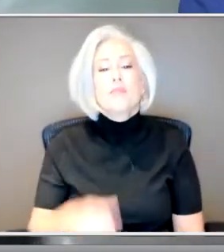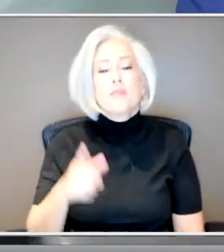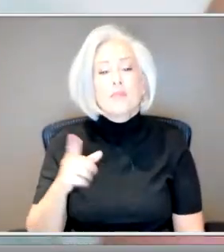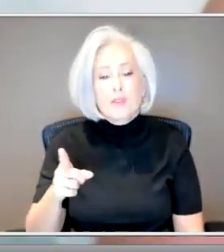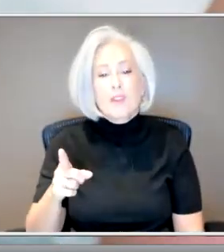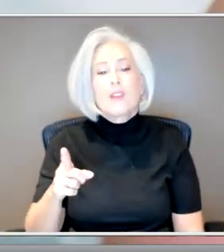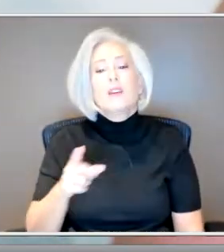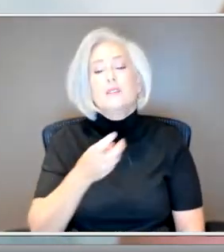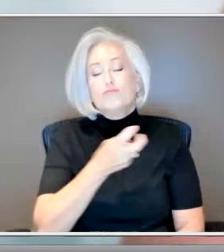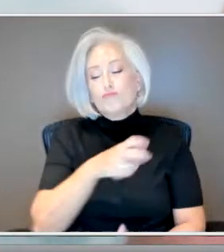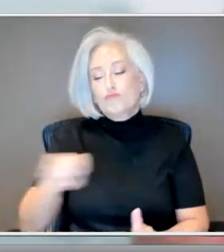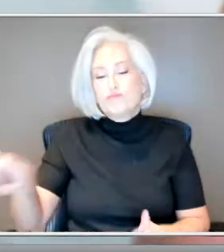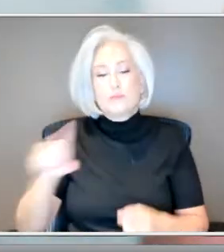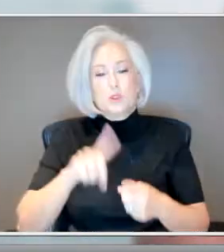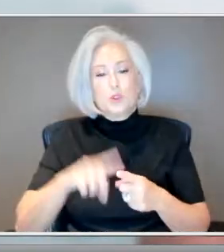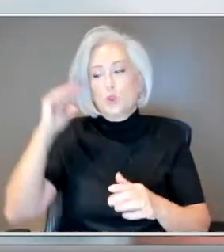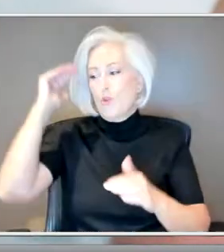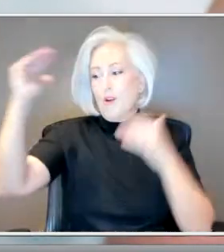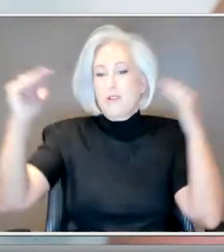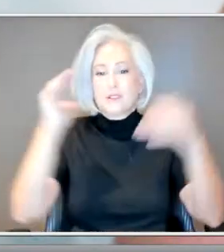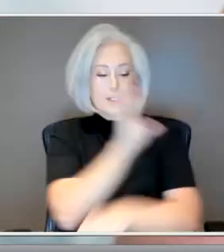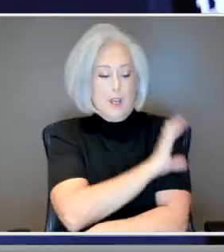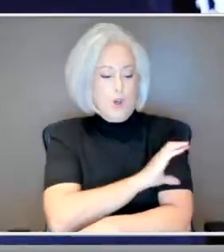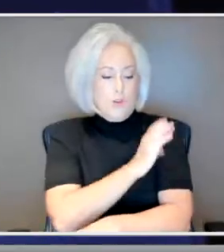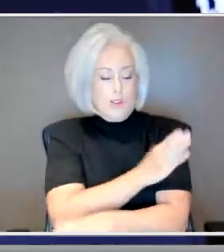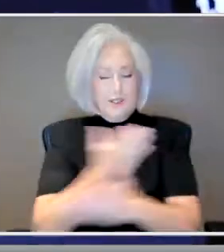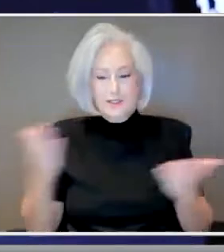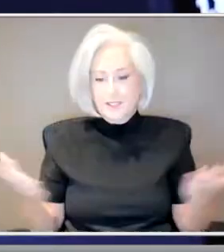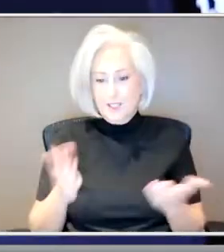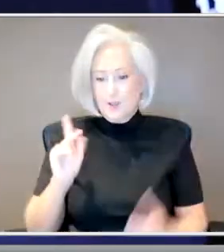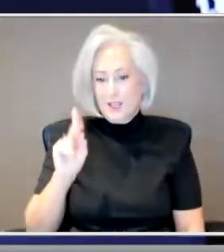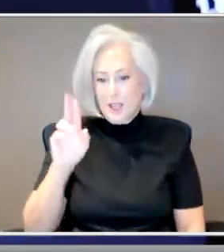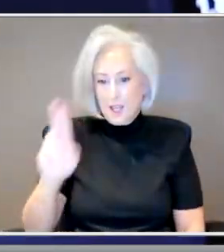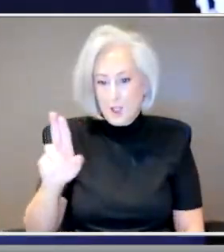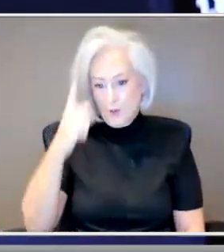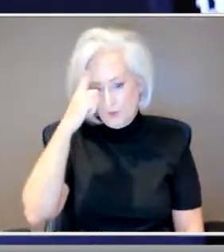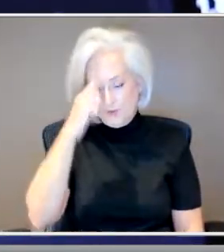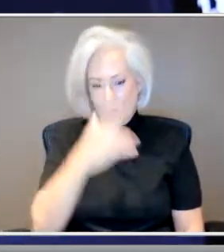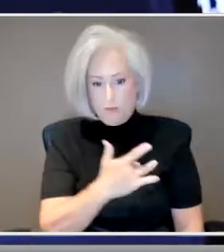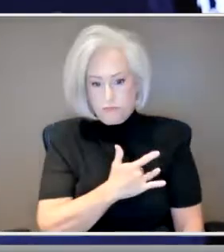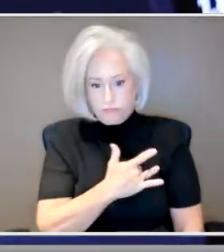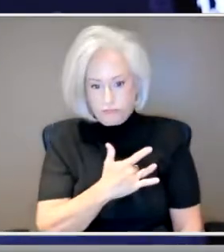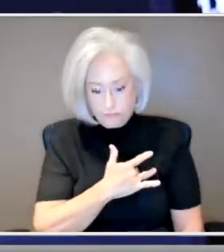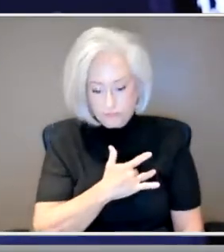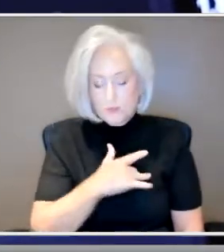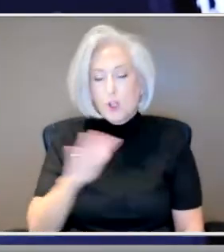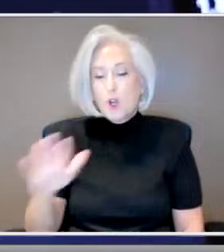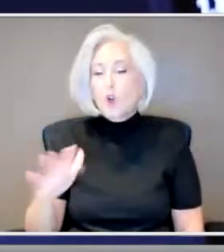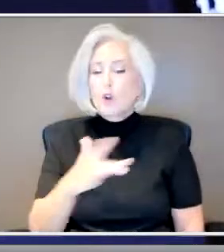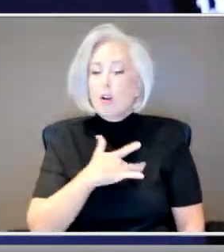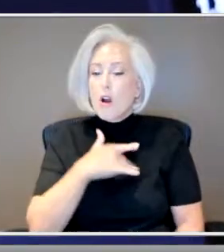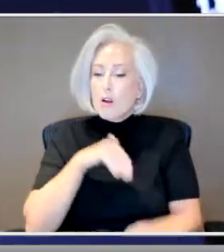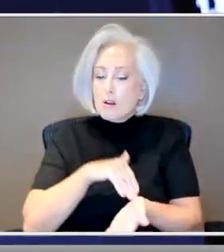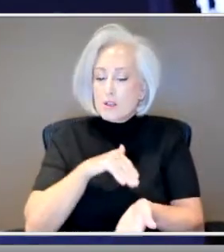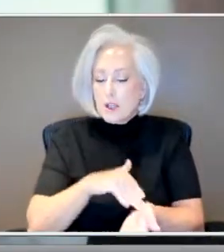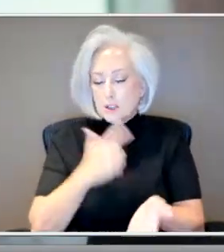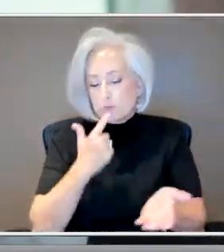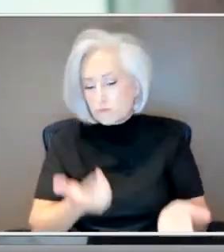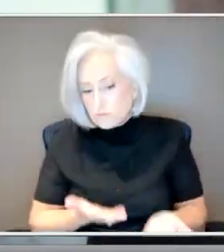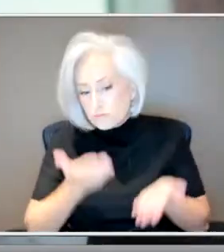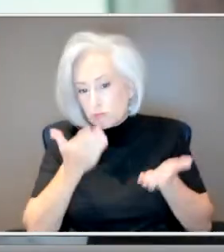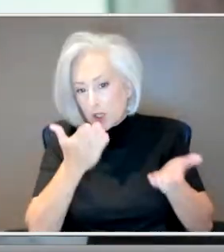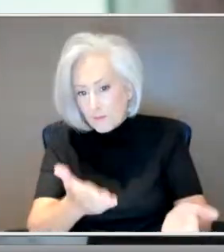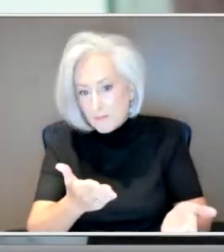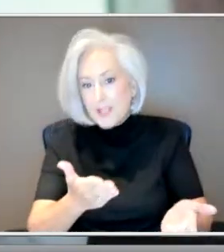Disease Clinic here at the University of Kansas Health System, her cardiologist suggested she get cardiac genetic testing.